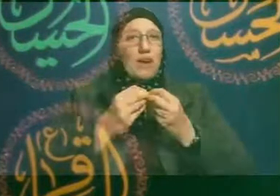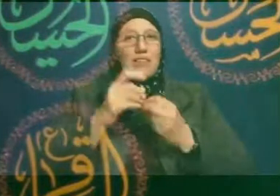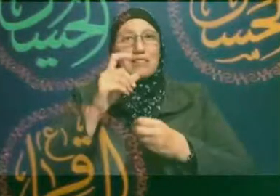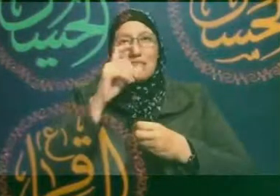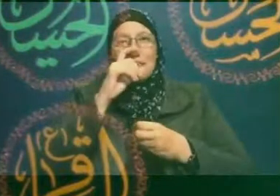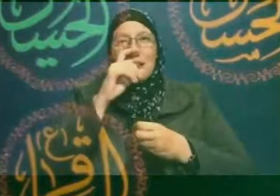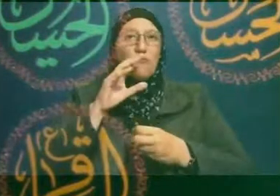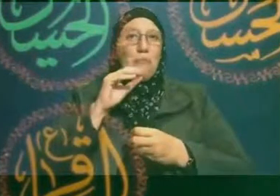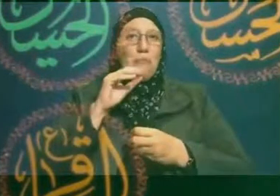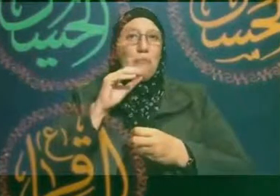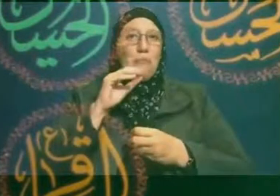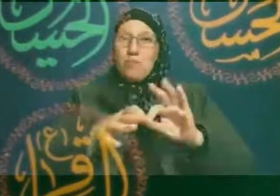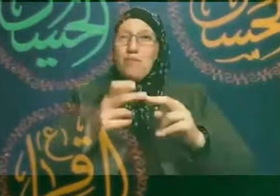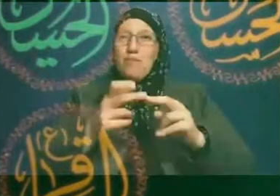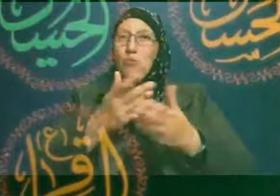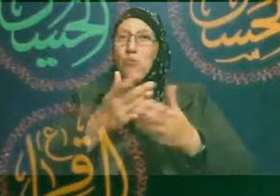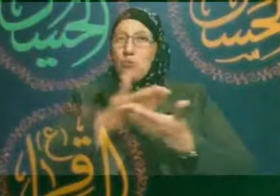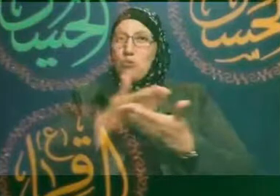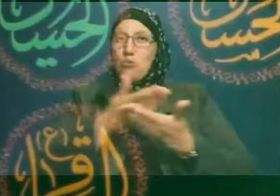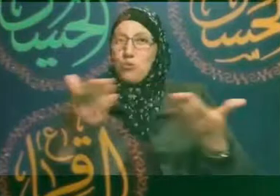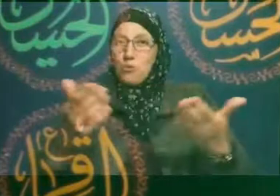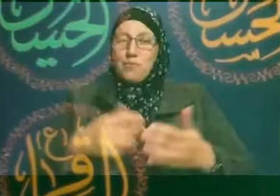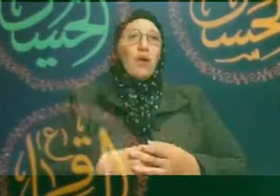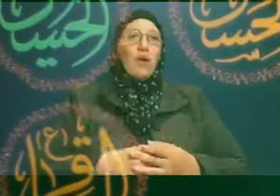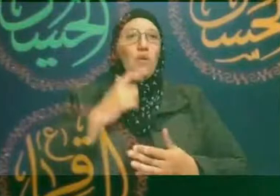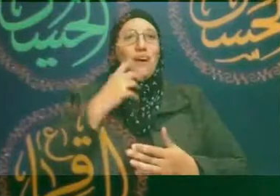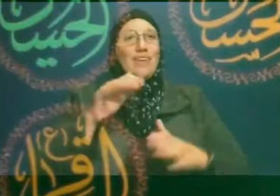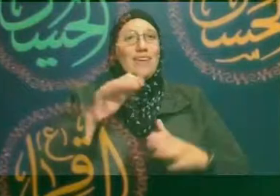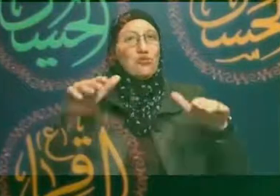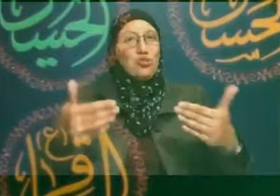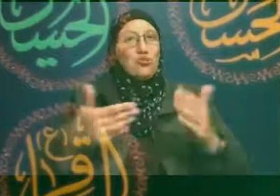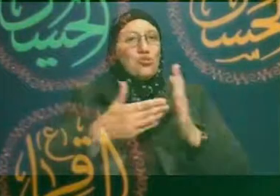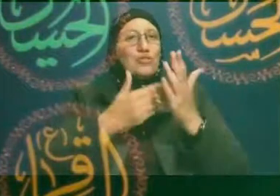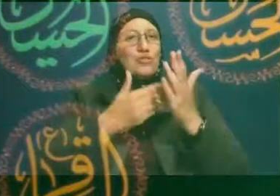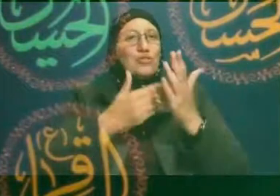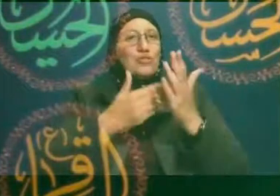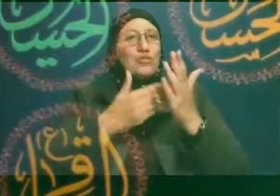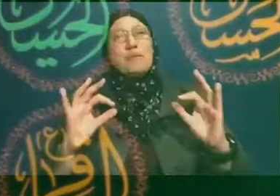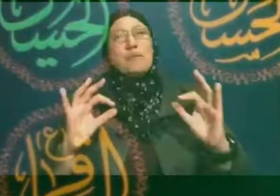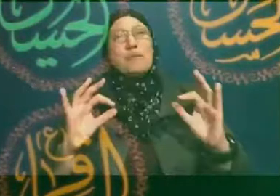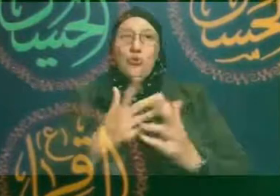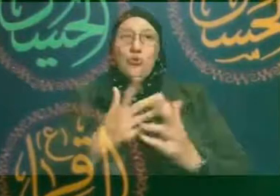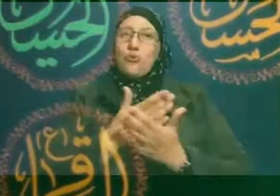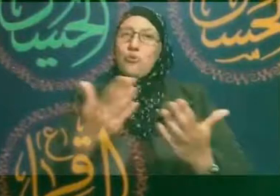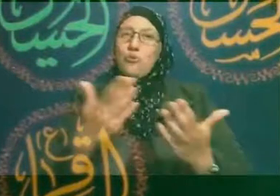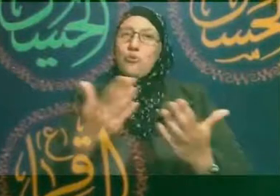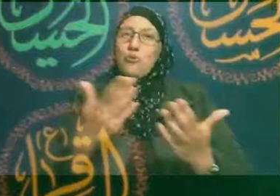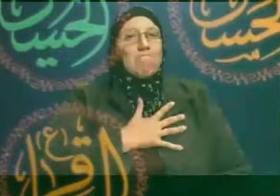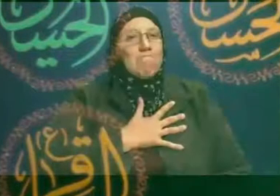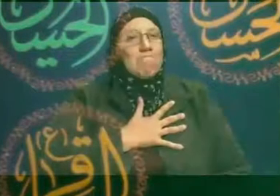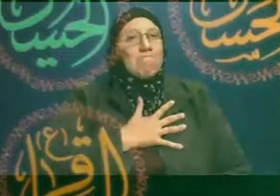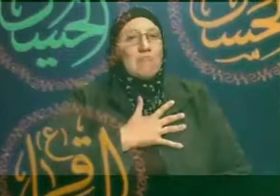Interpretation to introduce you tonight, especially my dear brothers and sisters. I need your